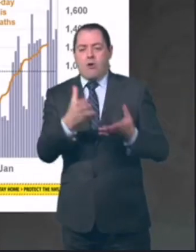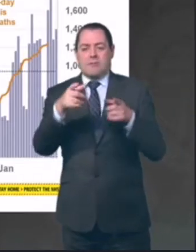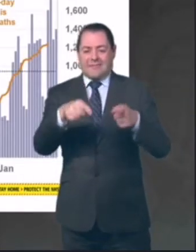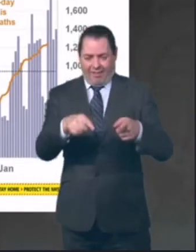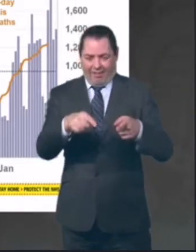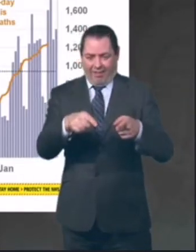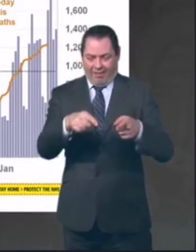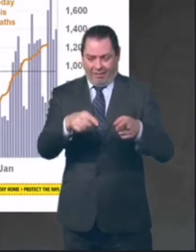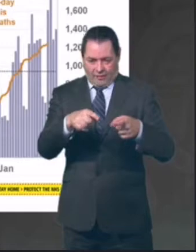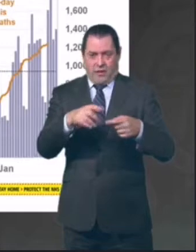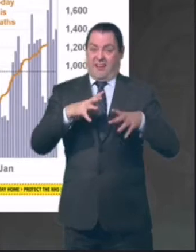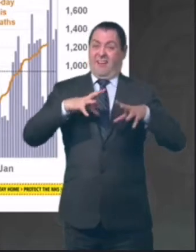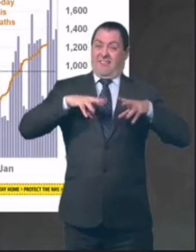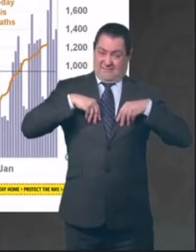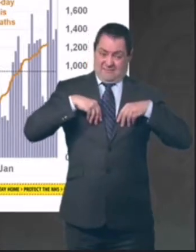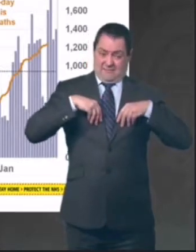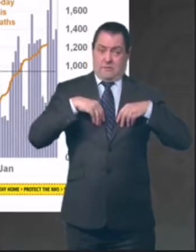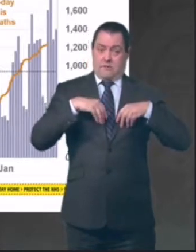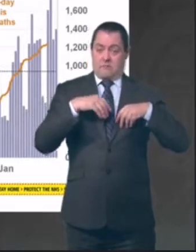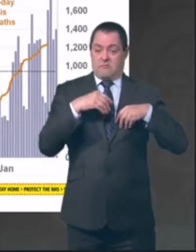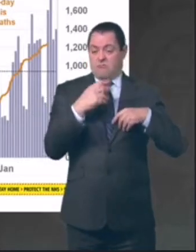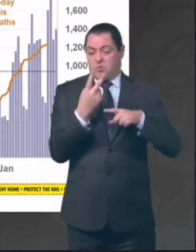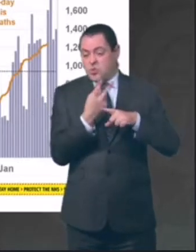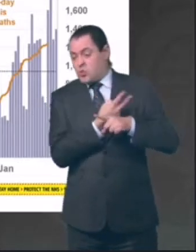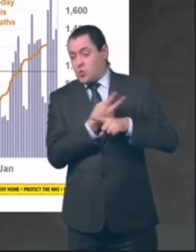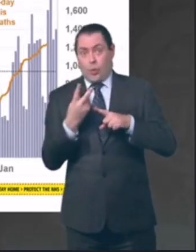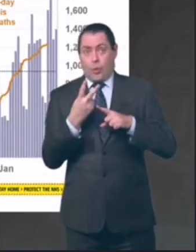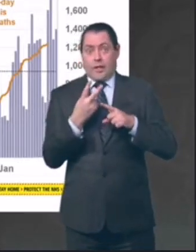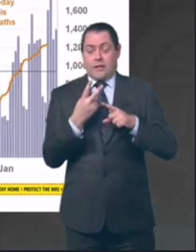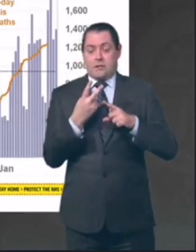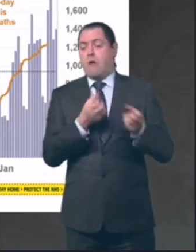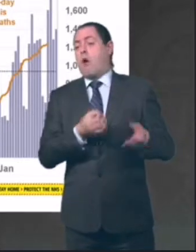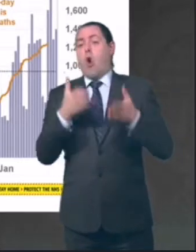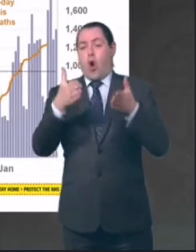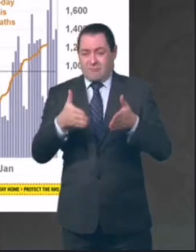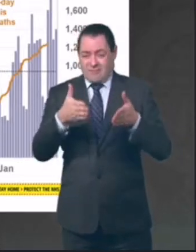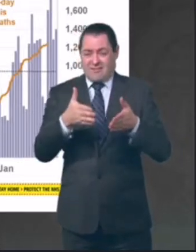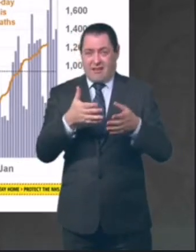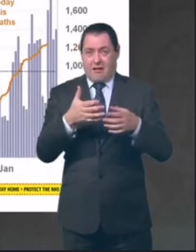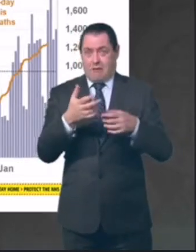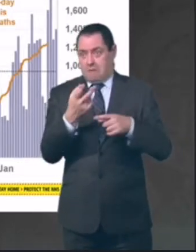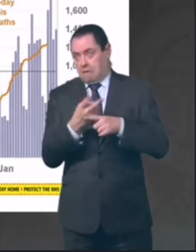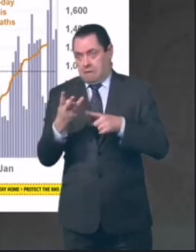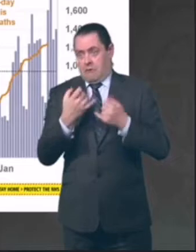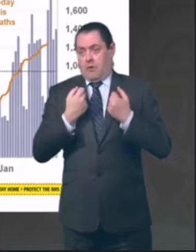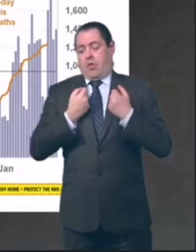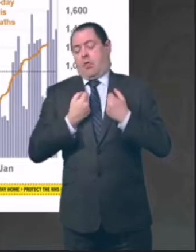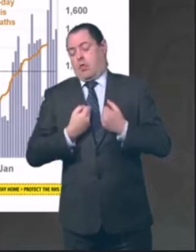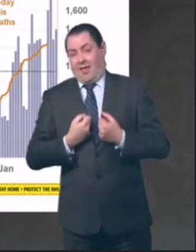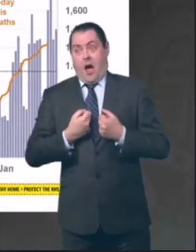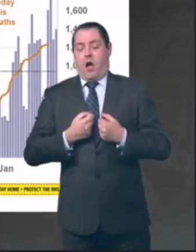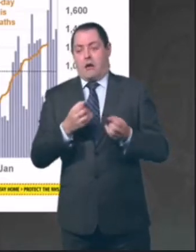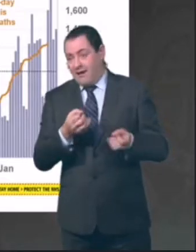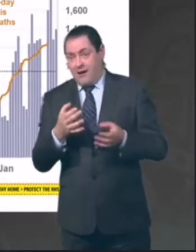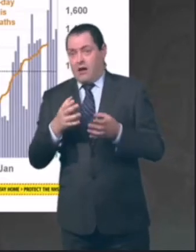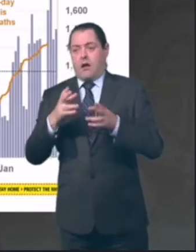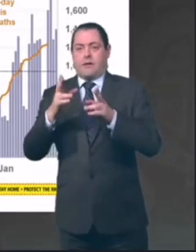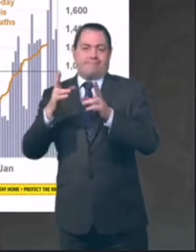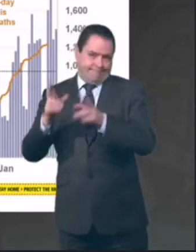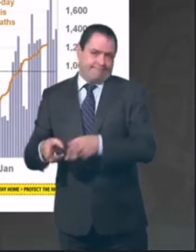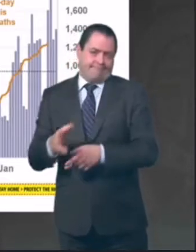hospital, get more severely ill, and then sadly some of them die, most obviously recover. The number of people